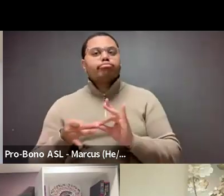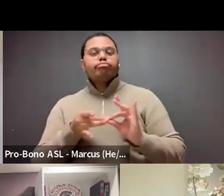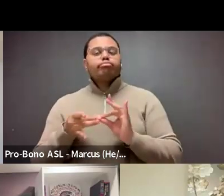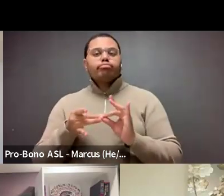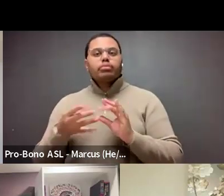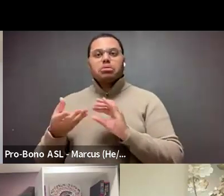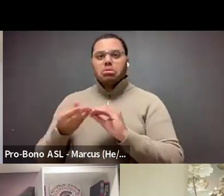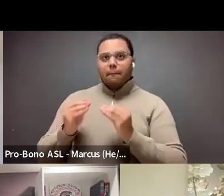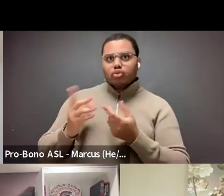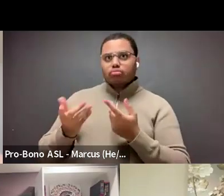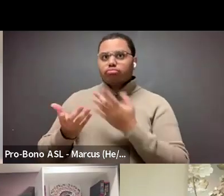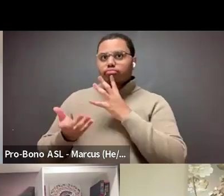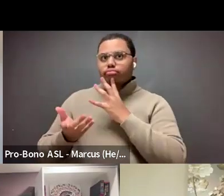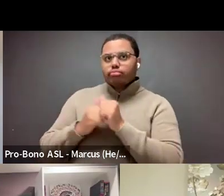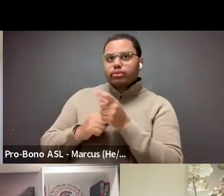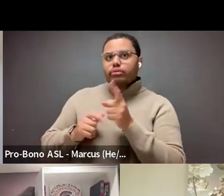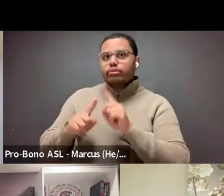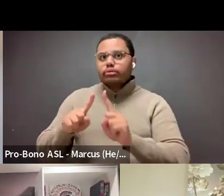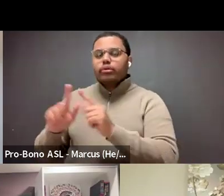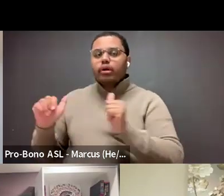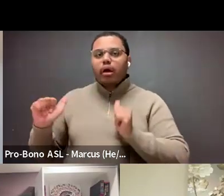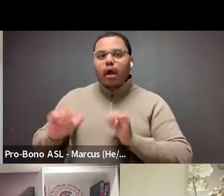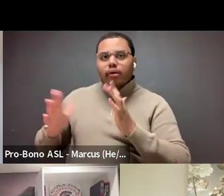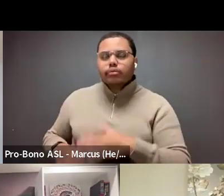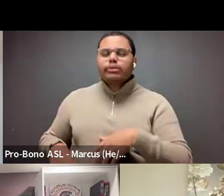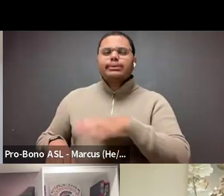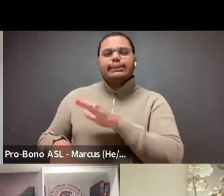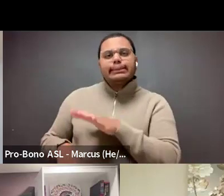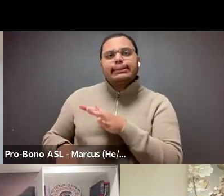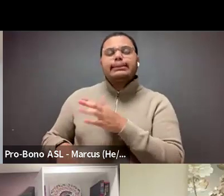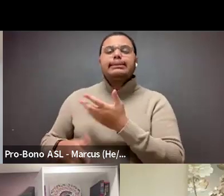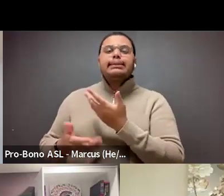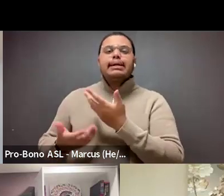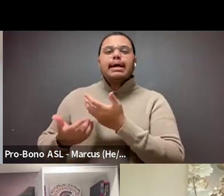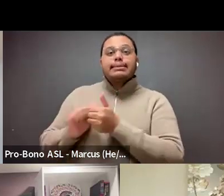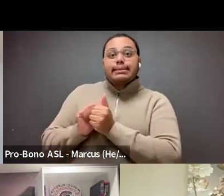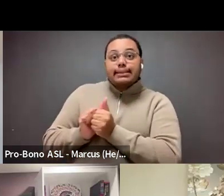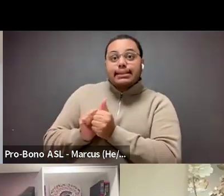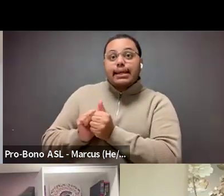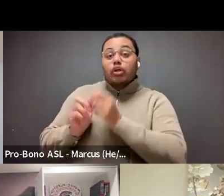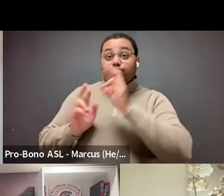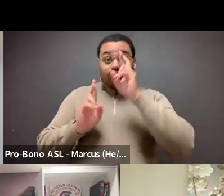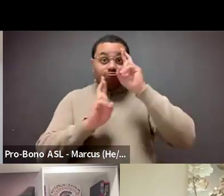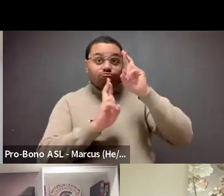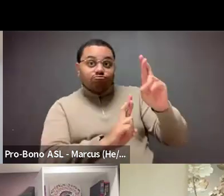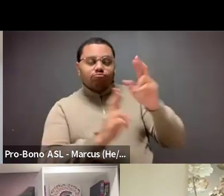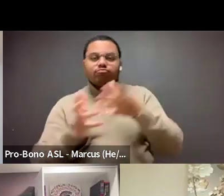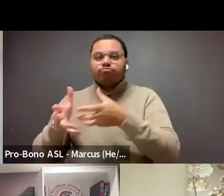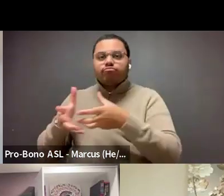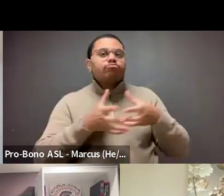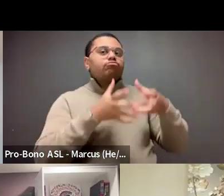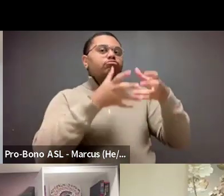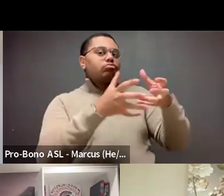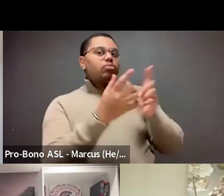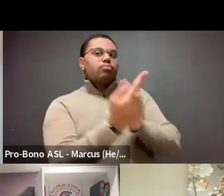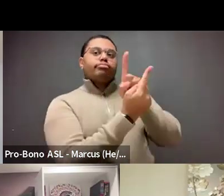other actors and just like, in a respectful way, maybe together approaching the person you feel like you